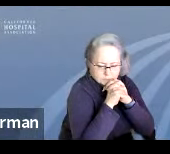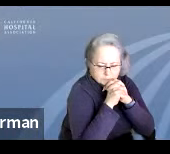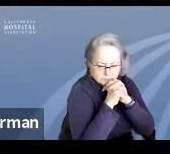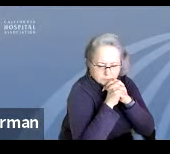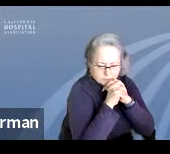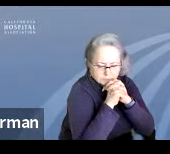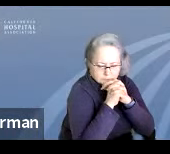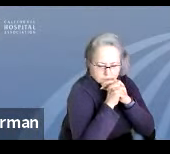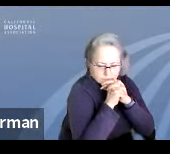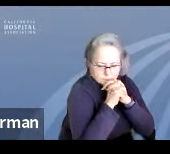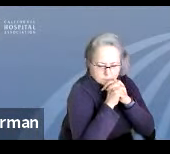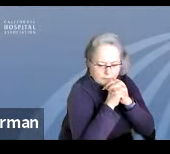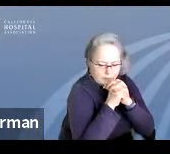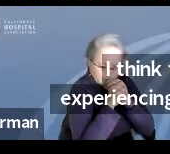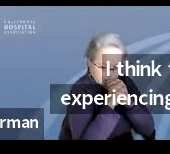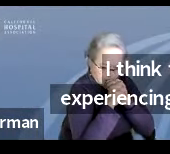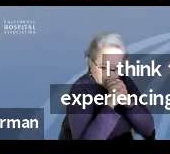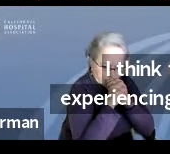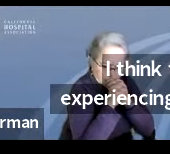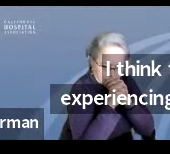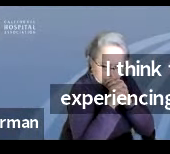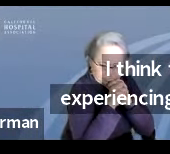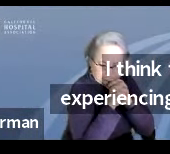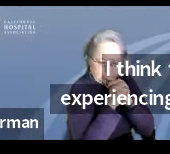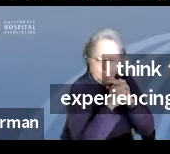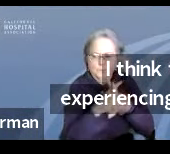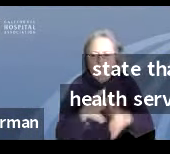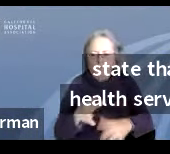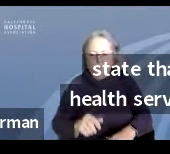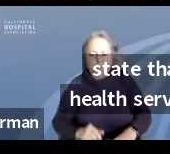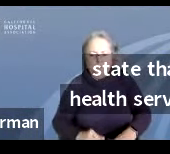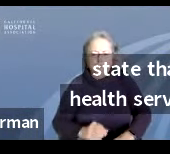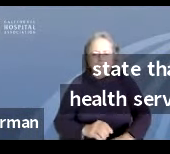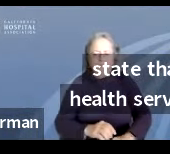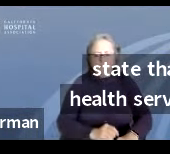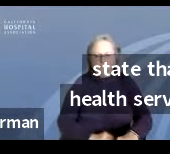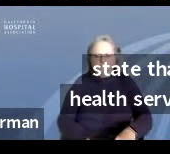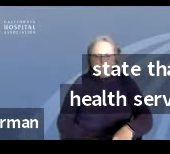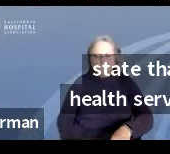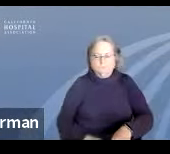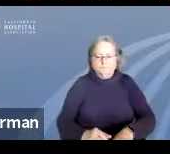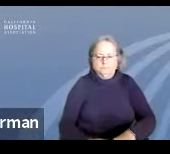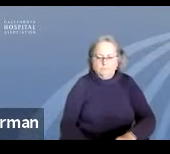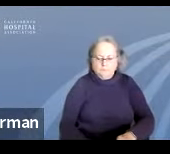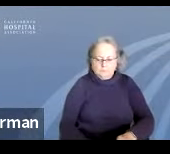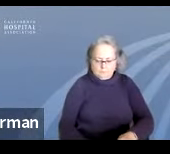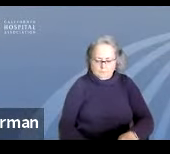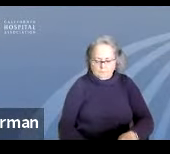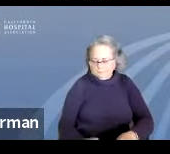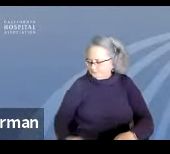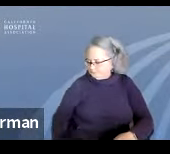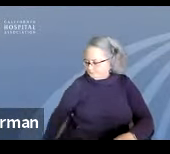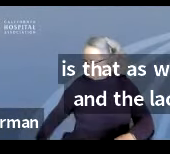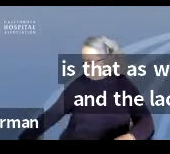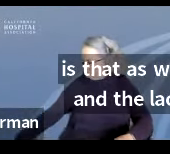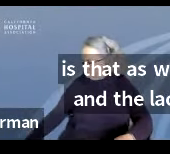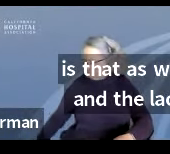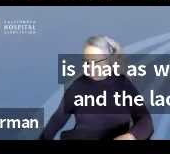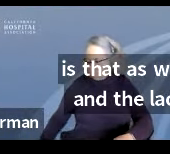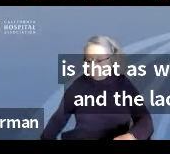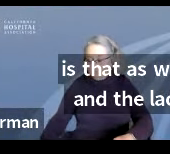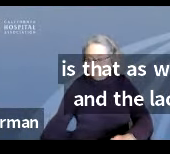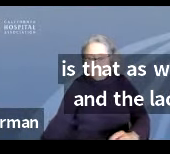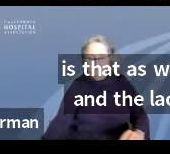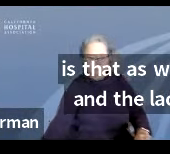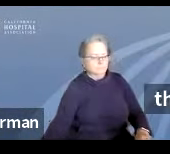what we have available today of vaccines, needs to be clearly communicated. And I believe that Dr. Wasserman talks about that. That is